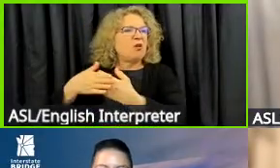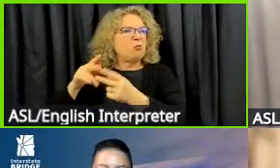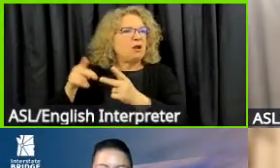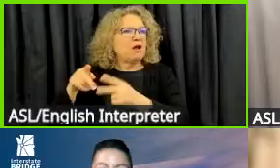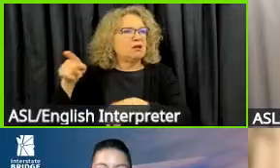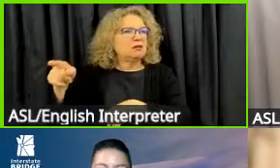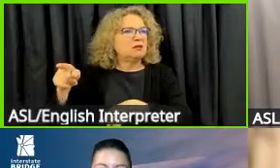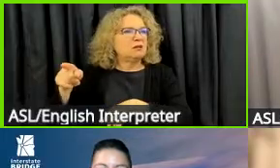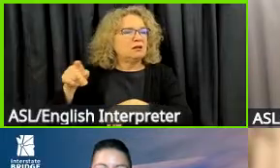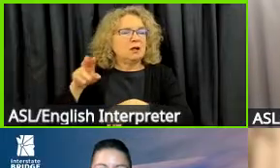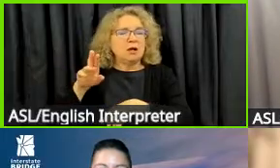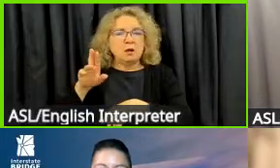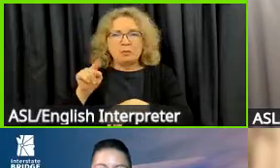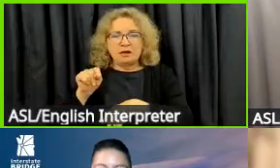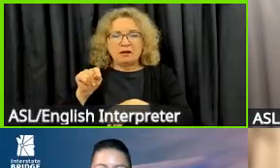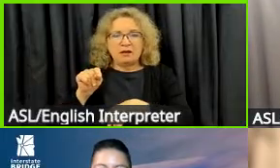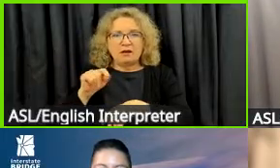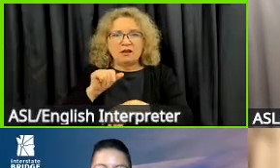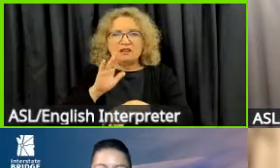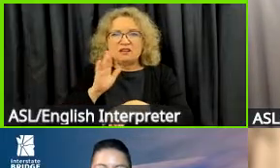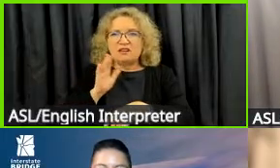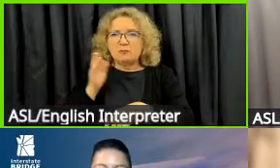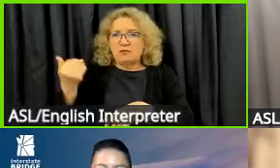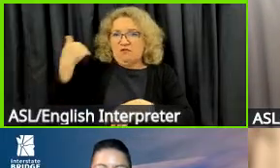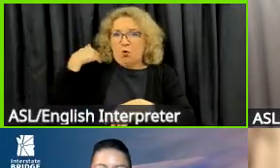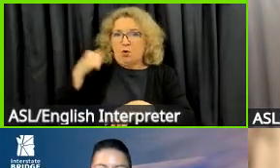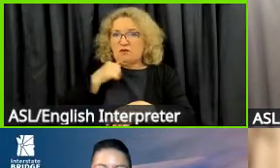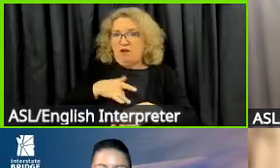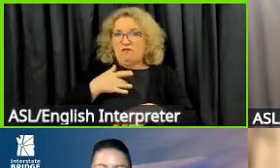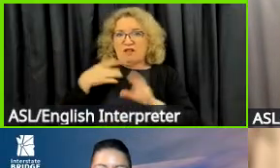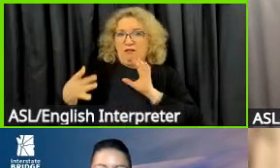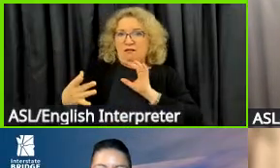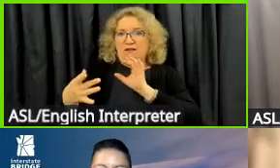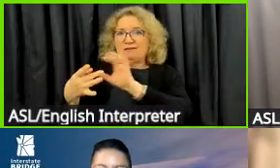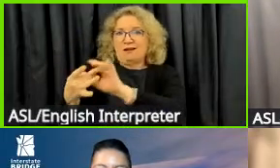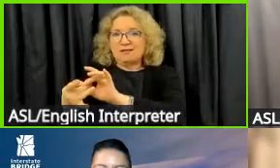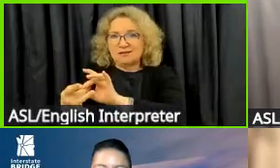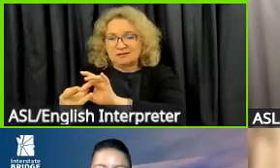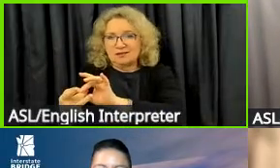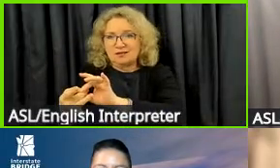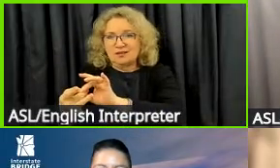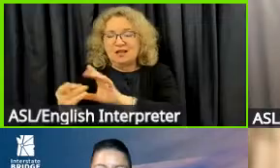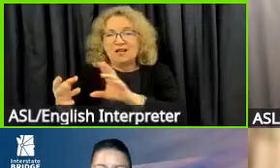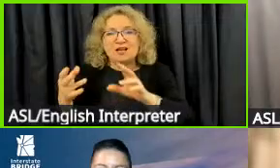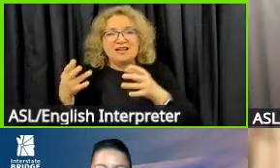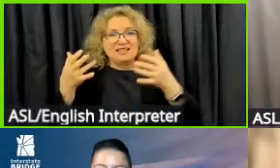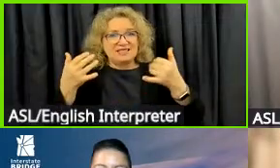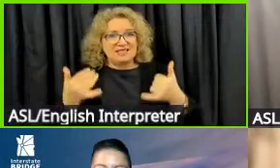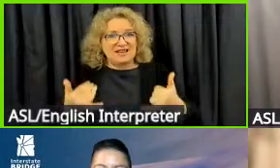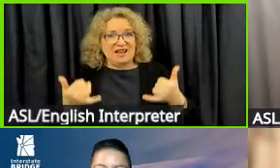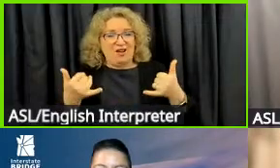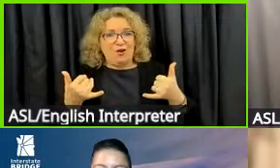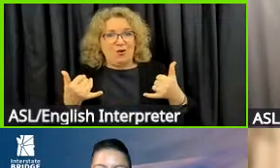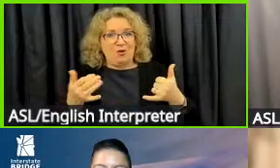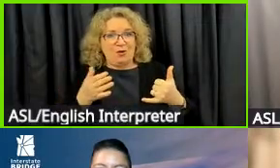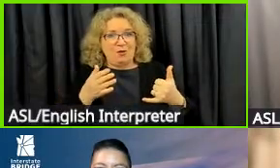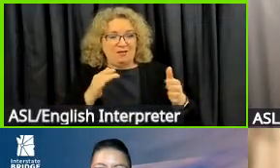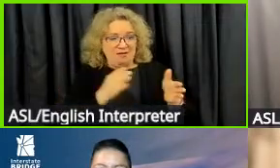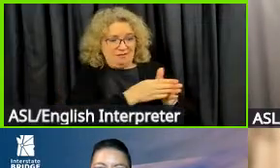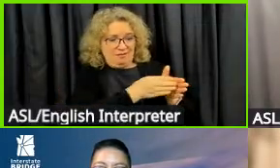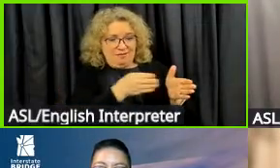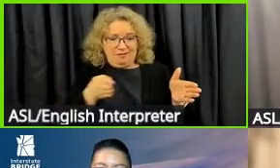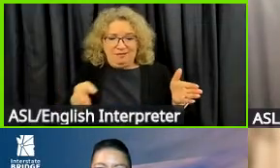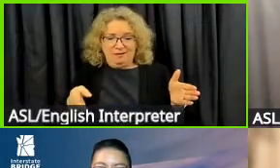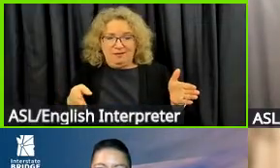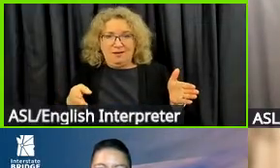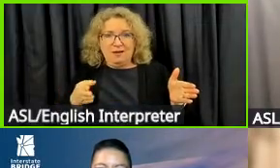a place that I'm connected to. And that's what it's an identity change. And I think